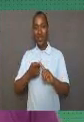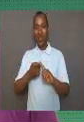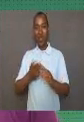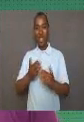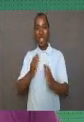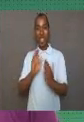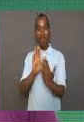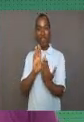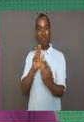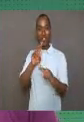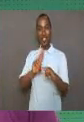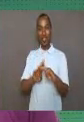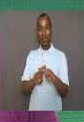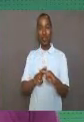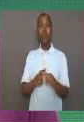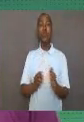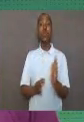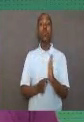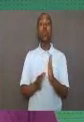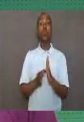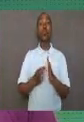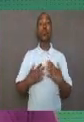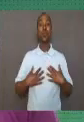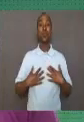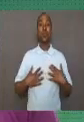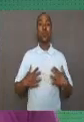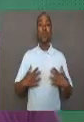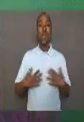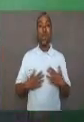counts the number of breaths that are taken.